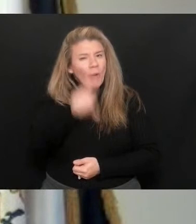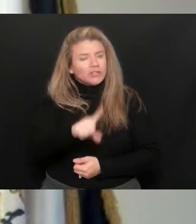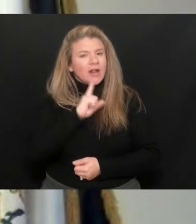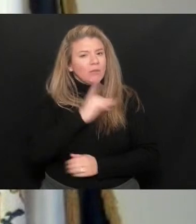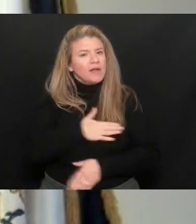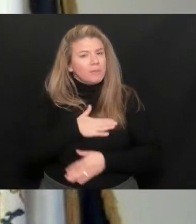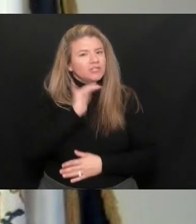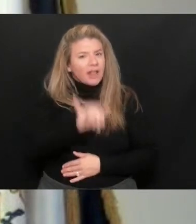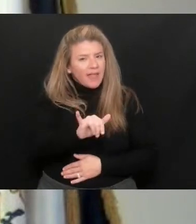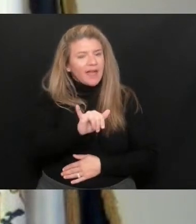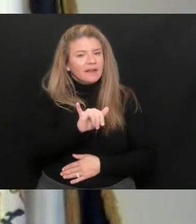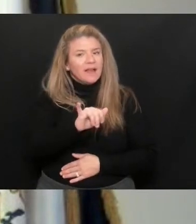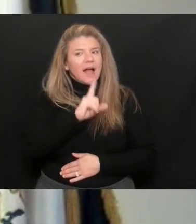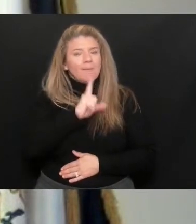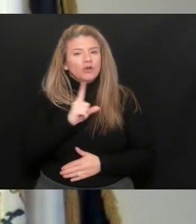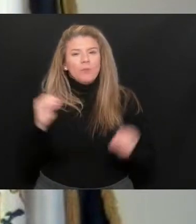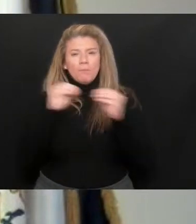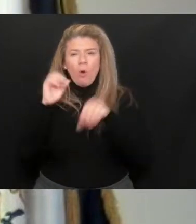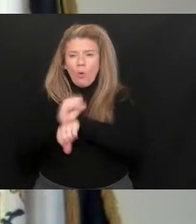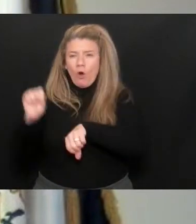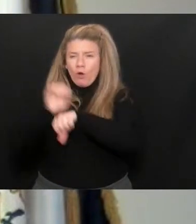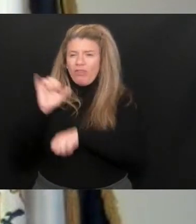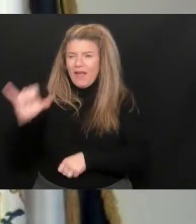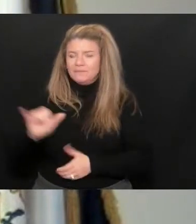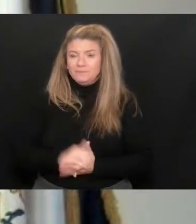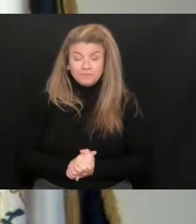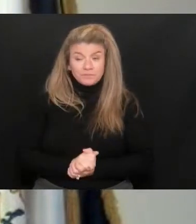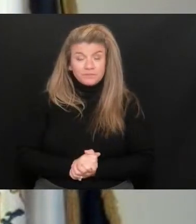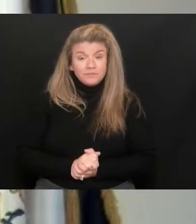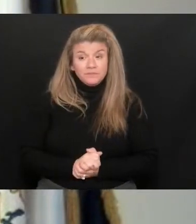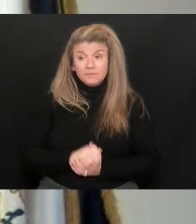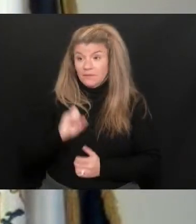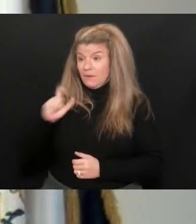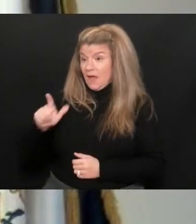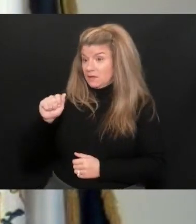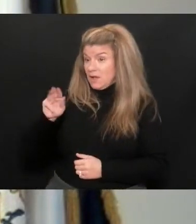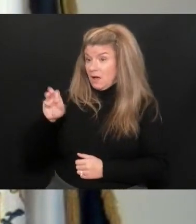and we're going to do a little more work on that. Ann, you want to add anything to that?